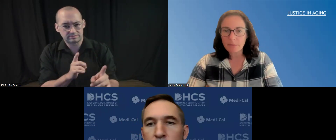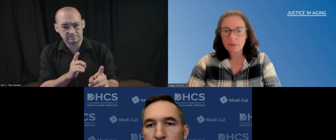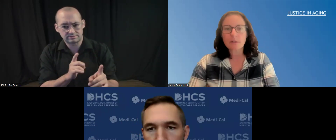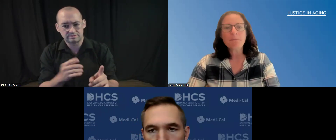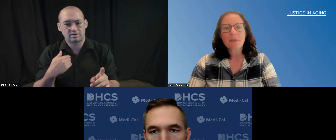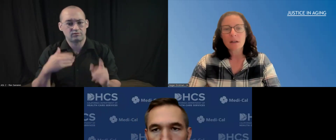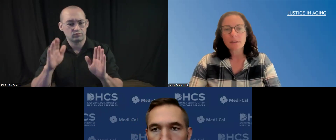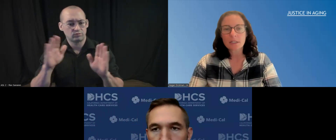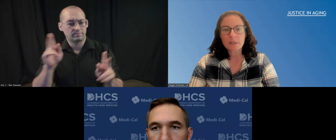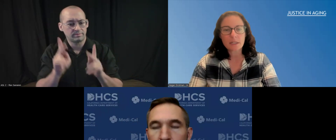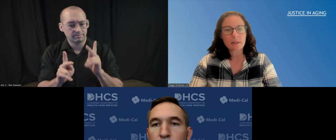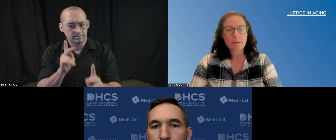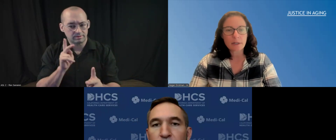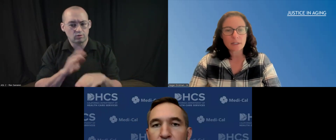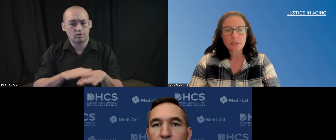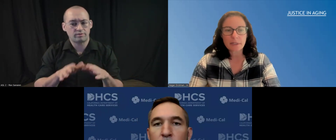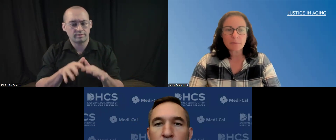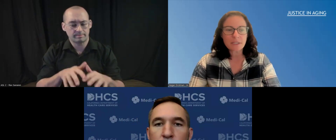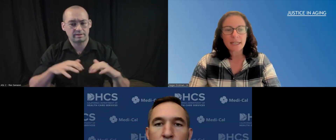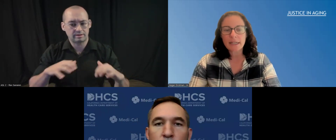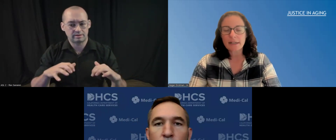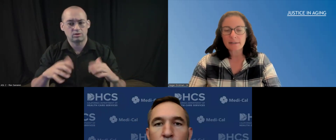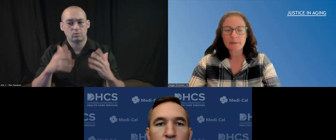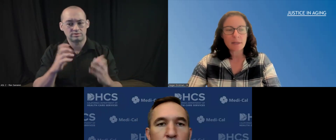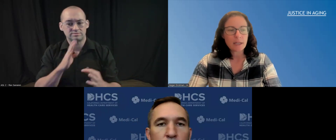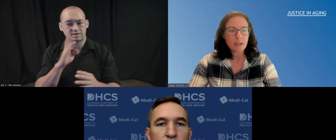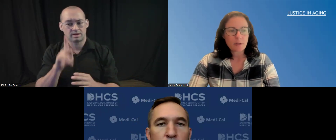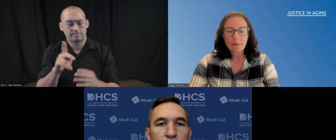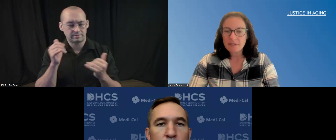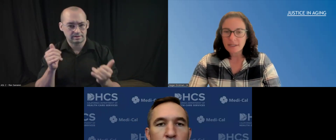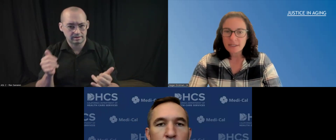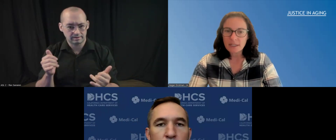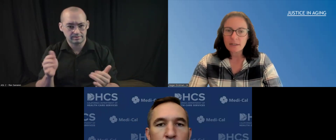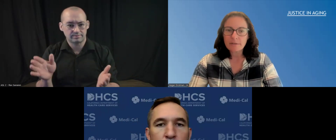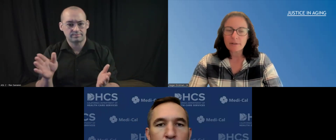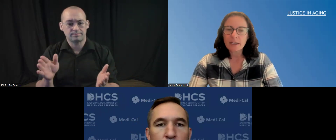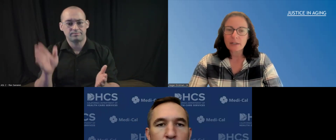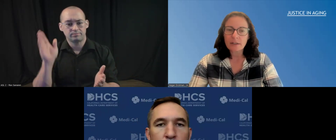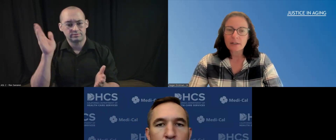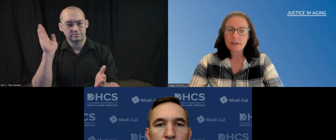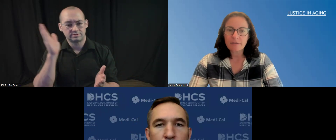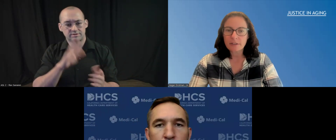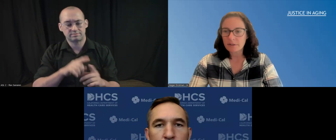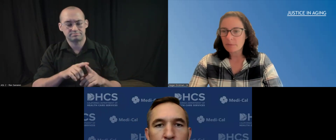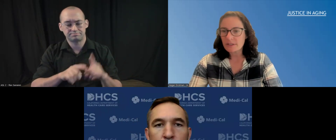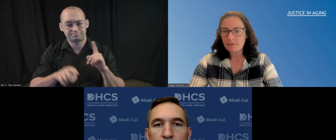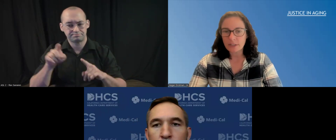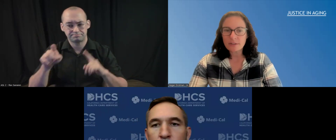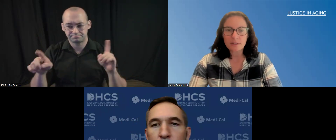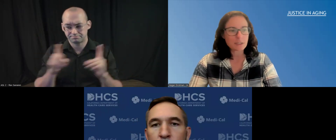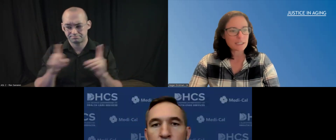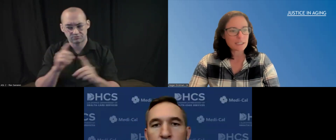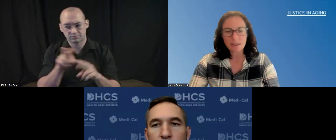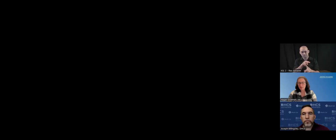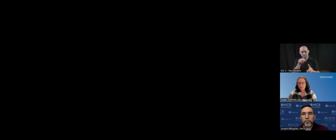great people on the committee that wanted to speak up today, representing a variety of different points of view.